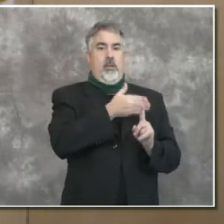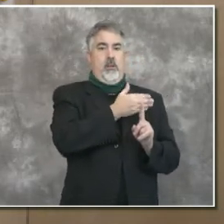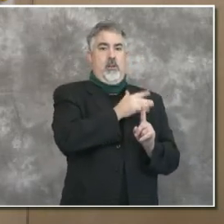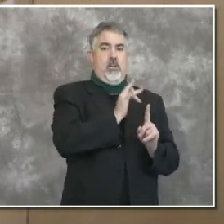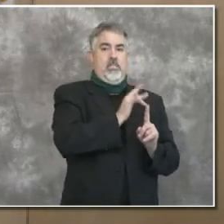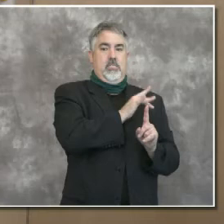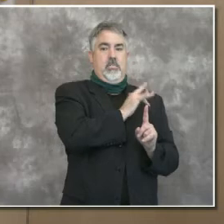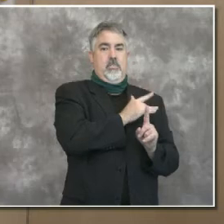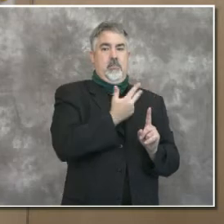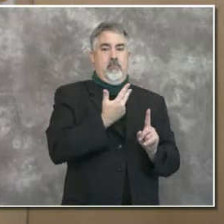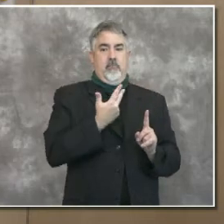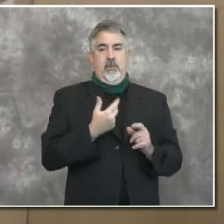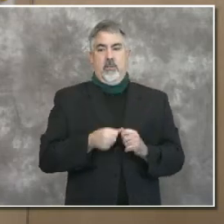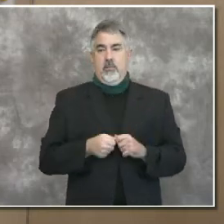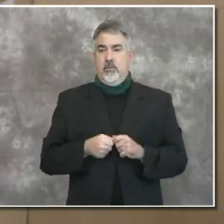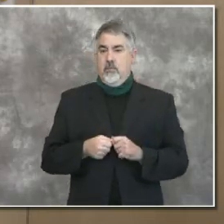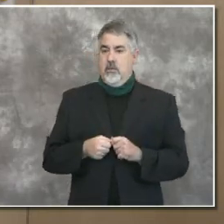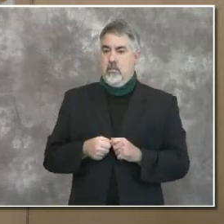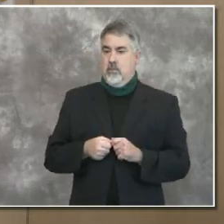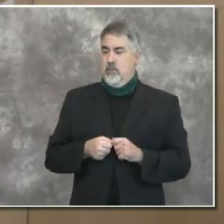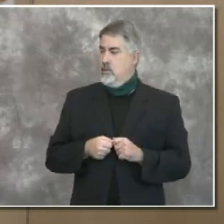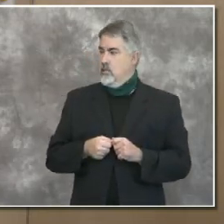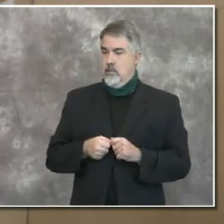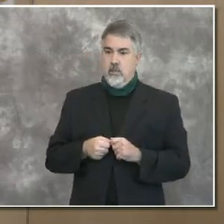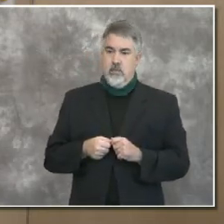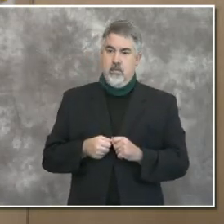have, are building